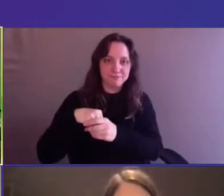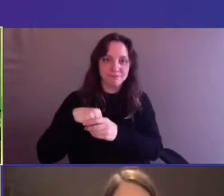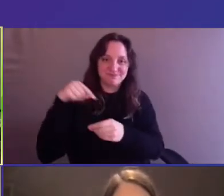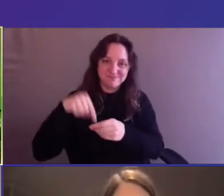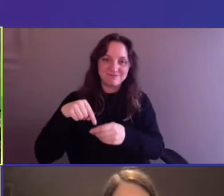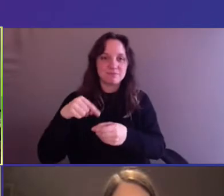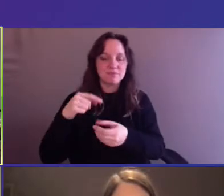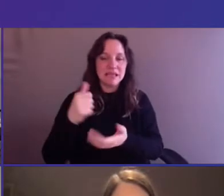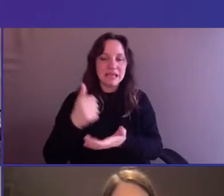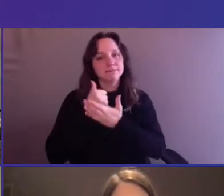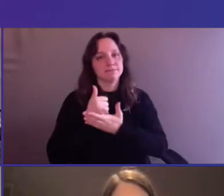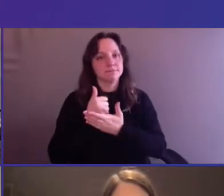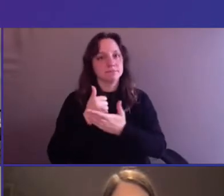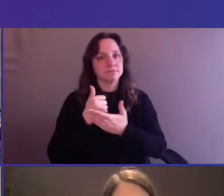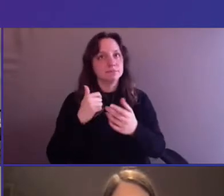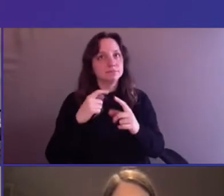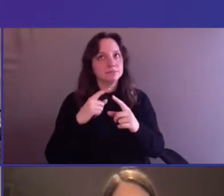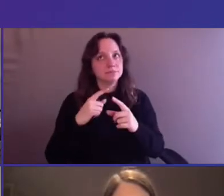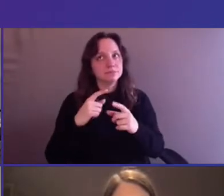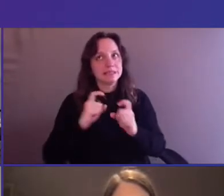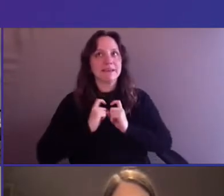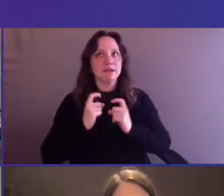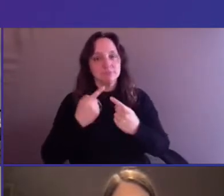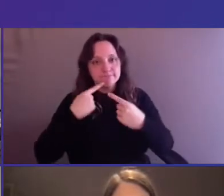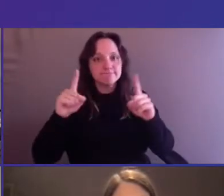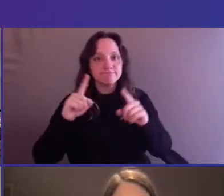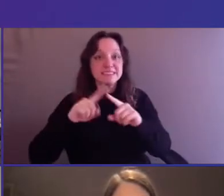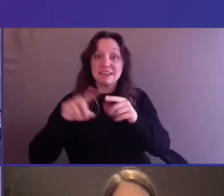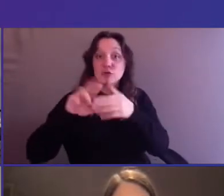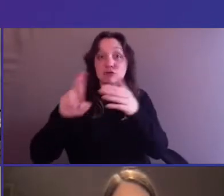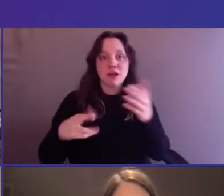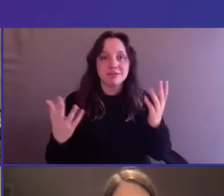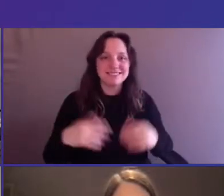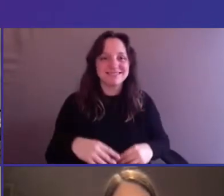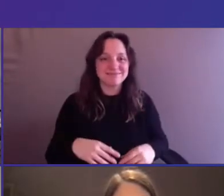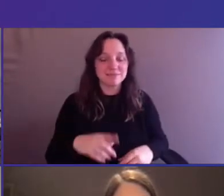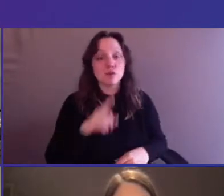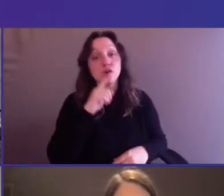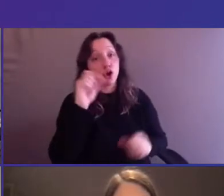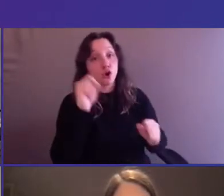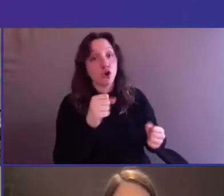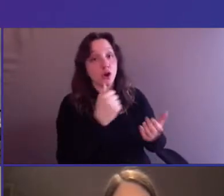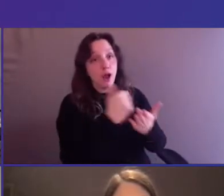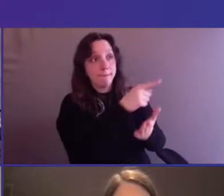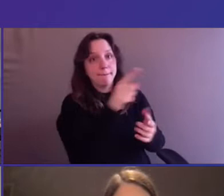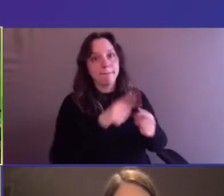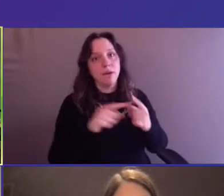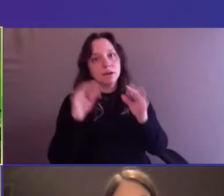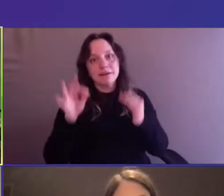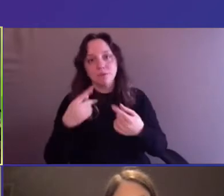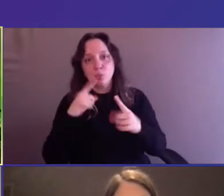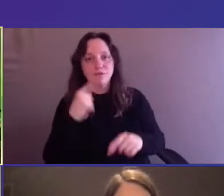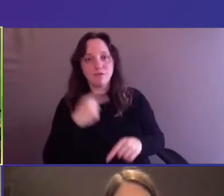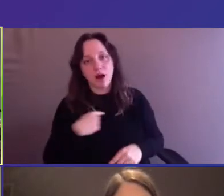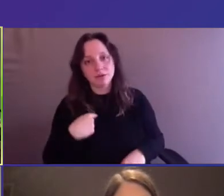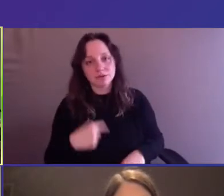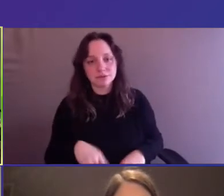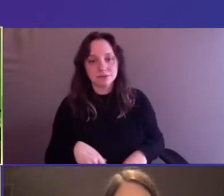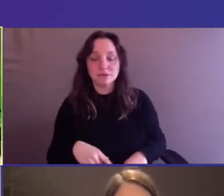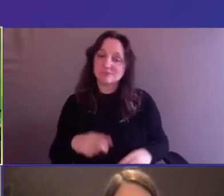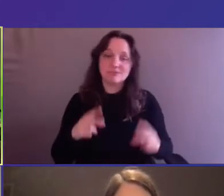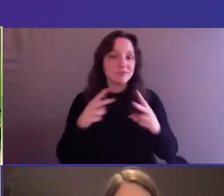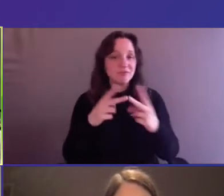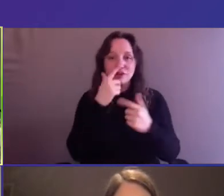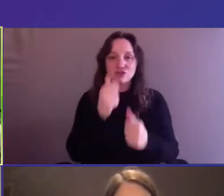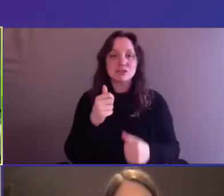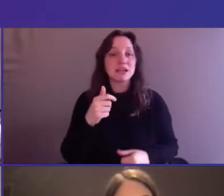brings a different kind of result for us. Would for anybody, but it does for us for sure. Super interesting. Remember, it's not